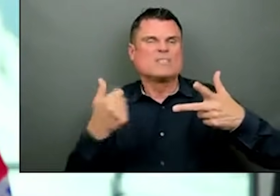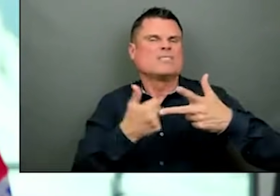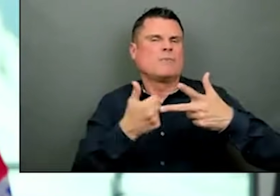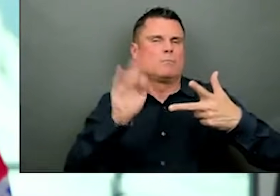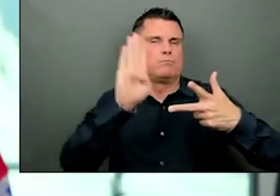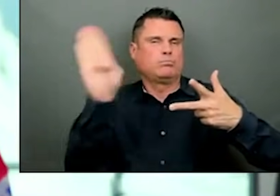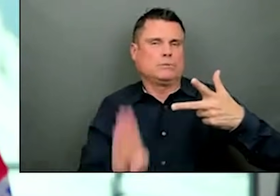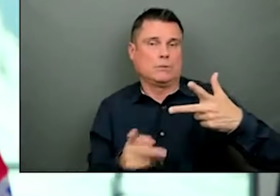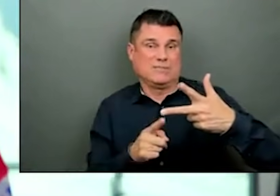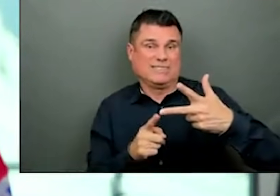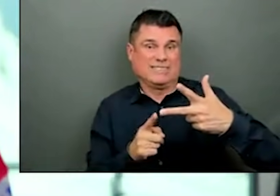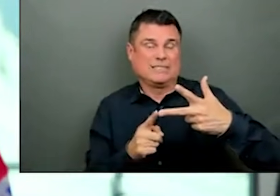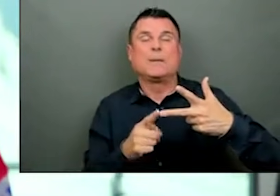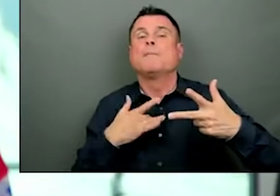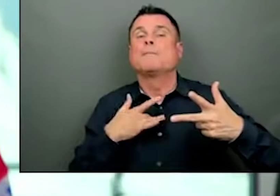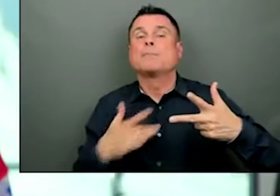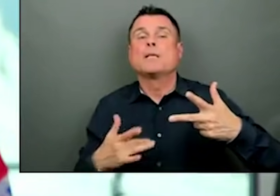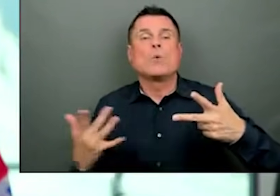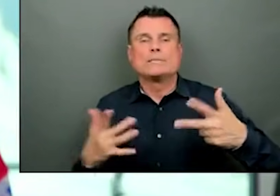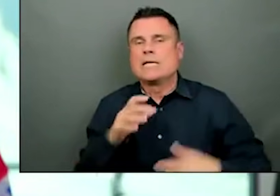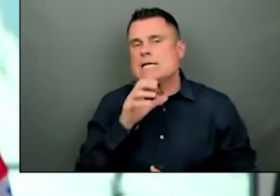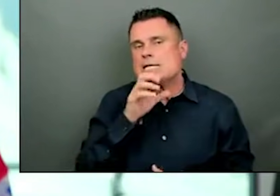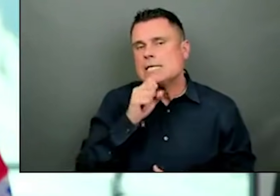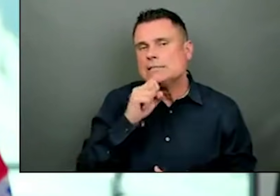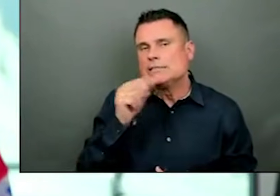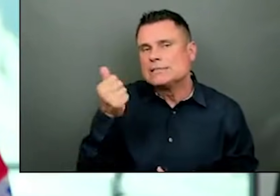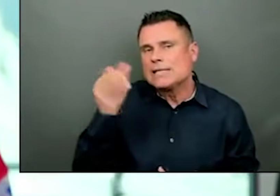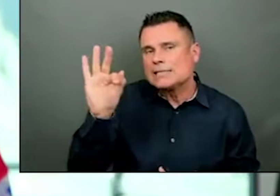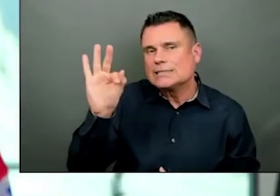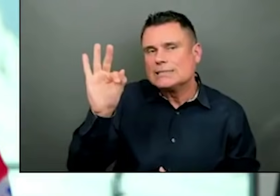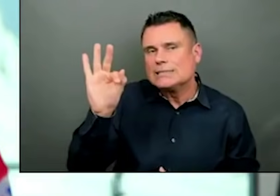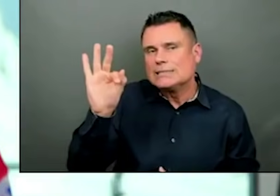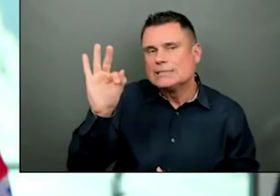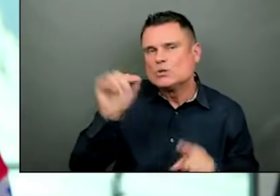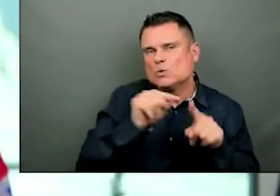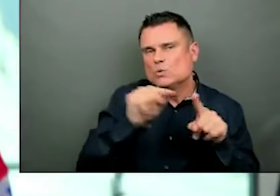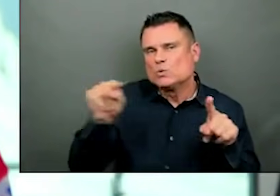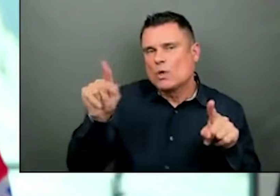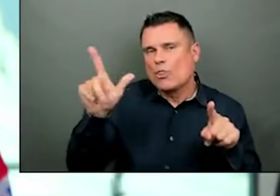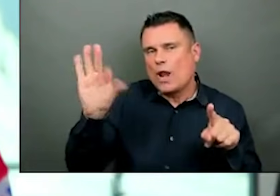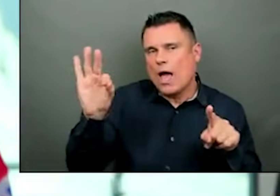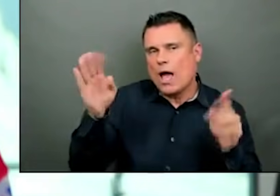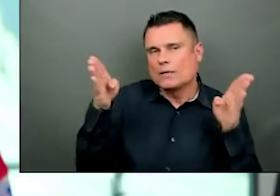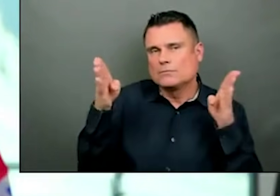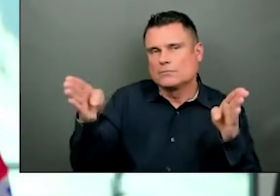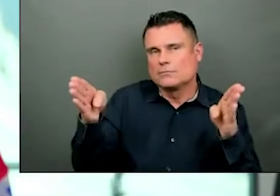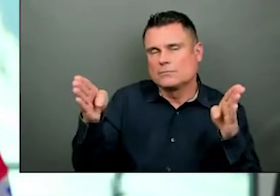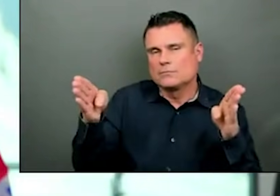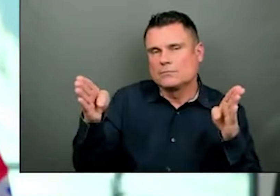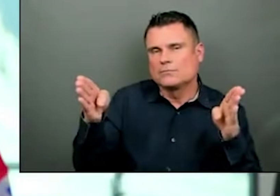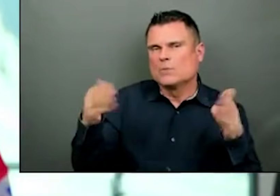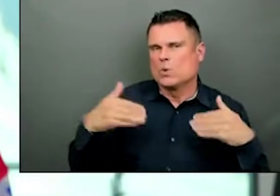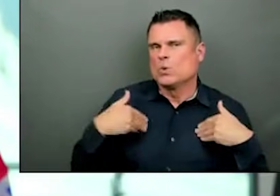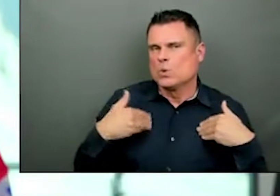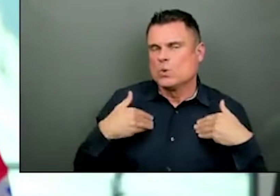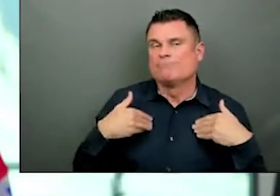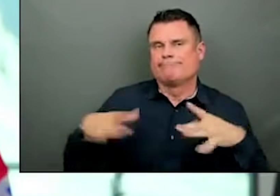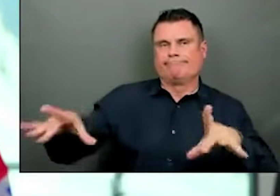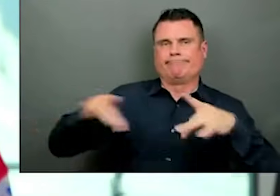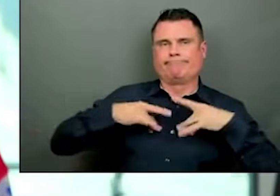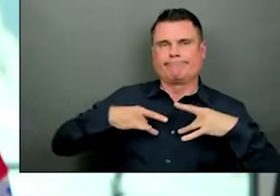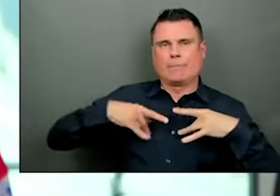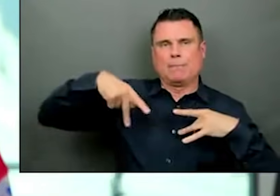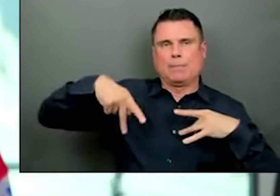follow-up? I do. I've heard a lot from a group of people across the province from